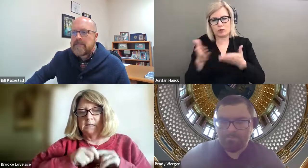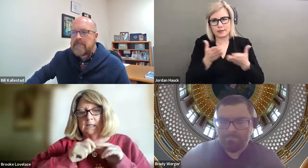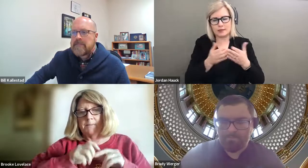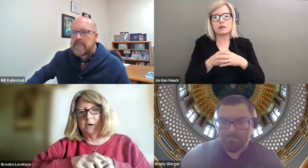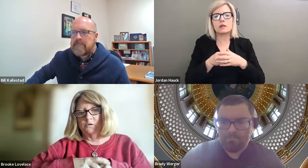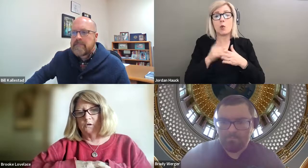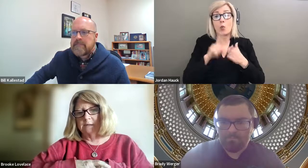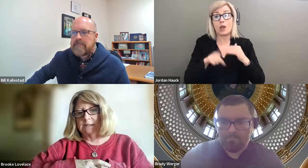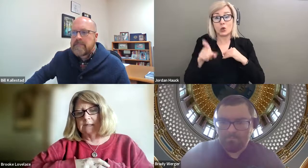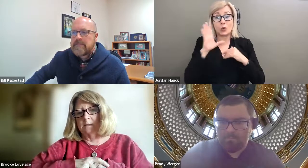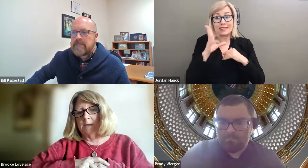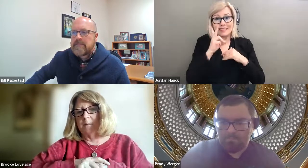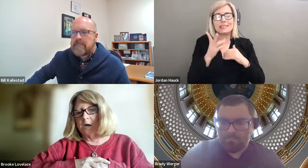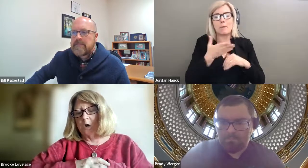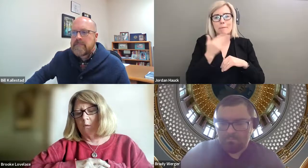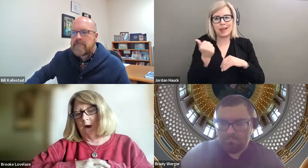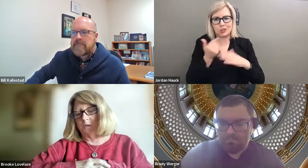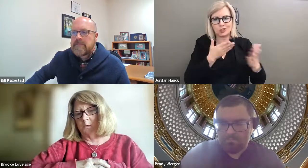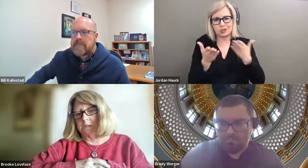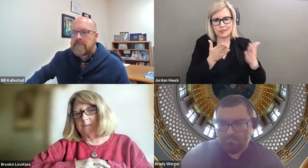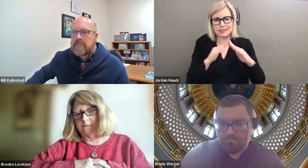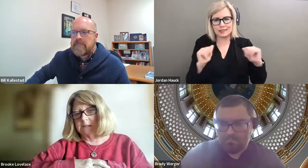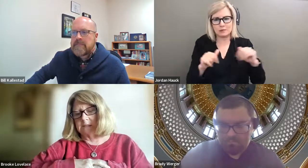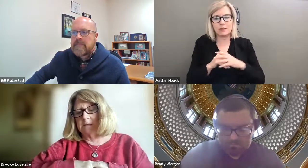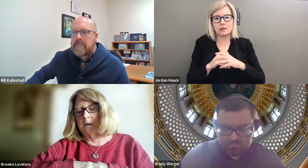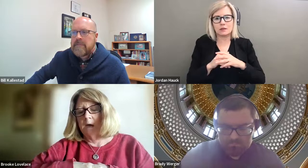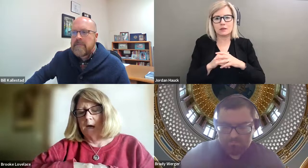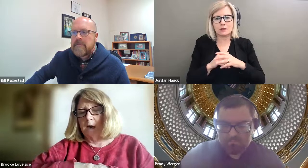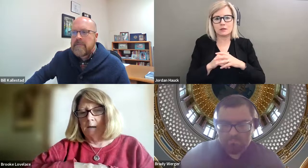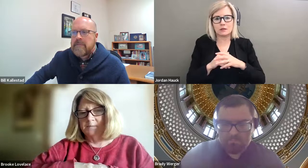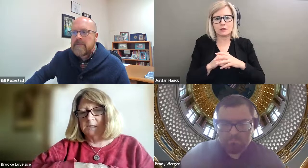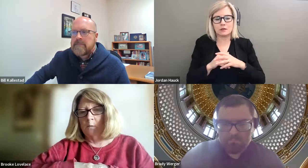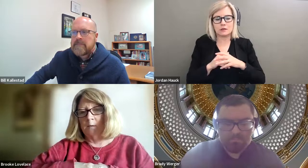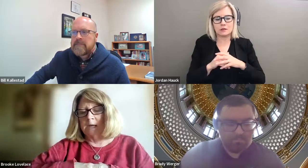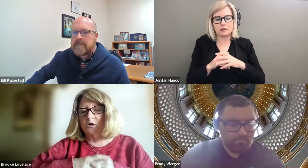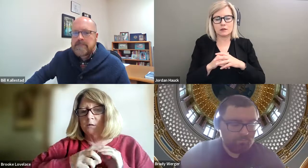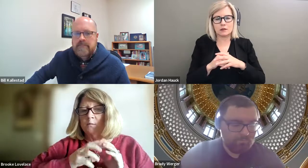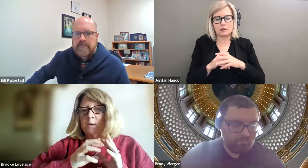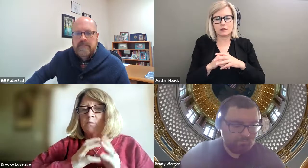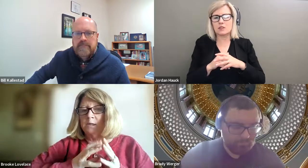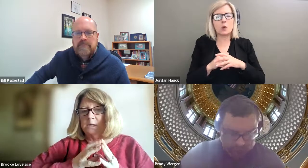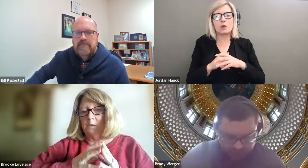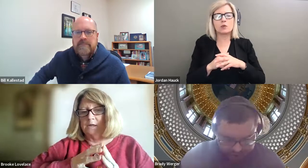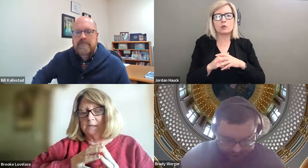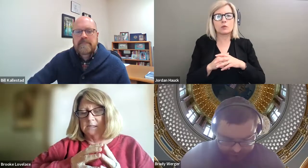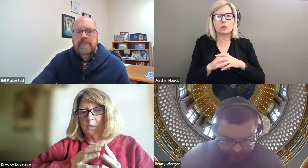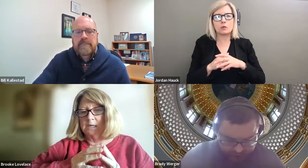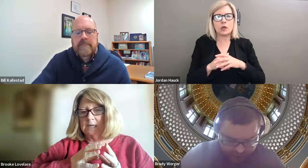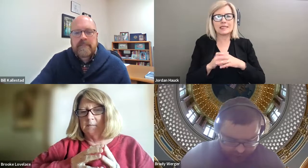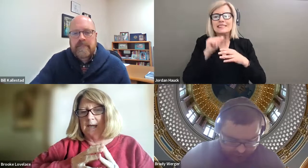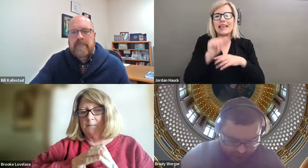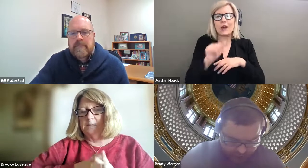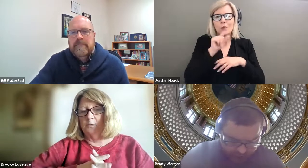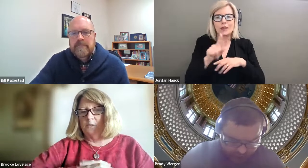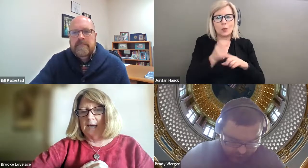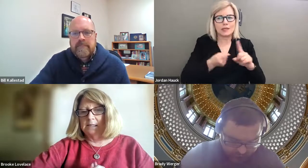see is a better service system, a no wrong door type of system. So it shouldn't, we really don't think that this is going